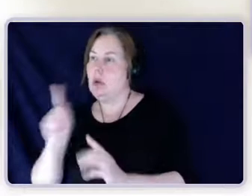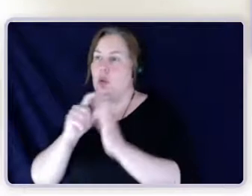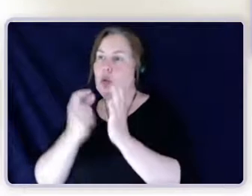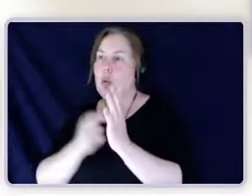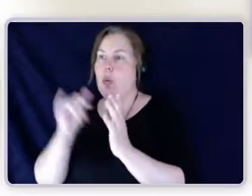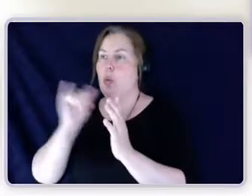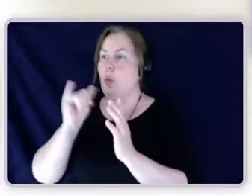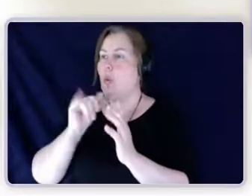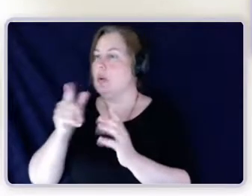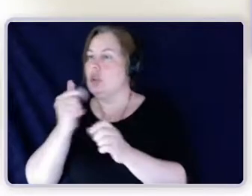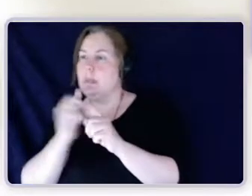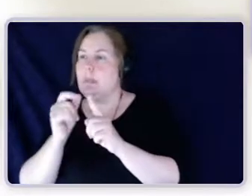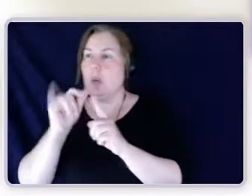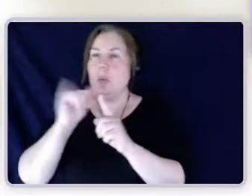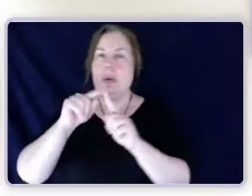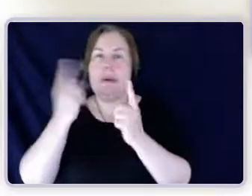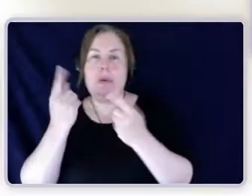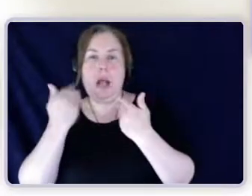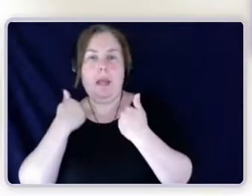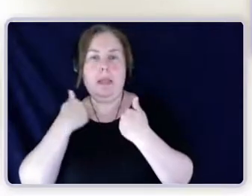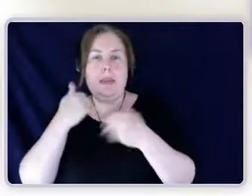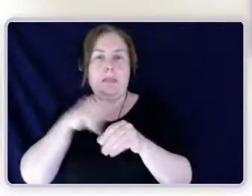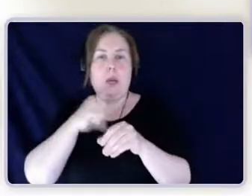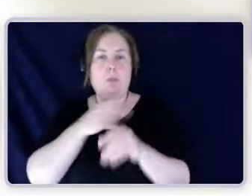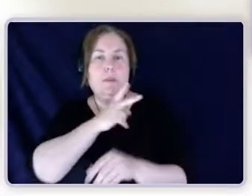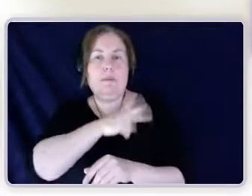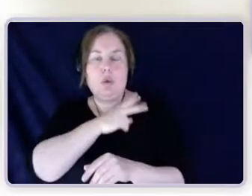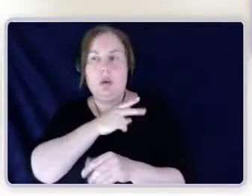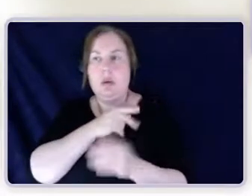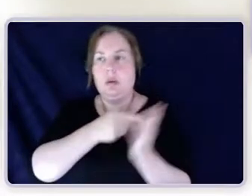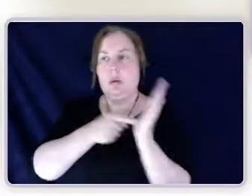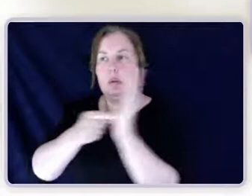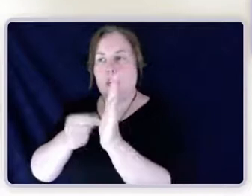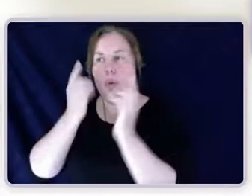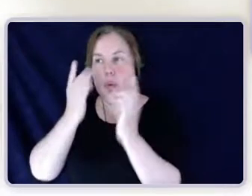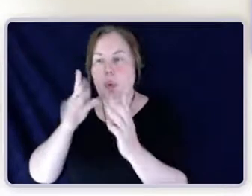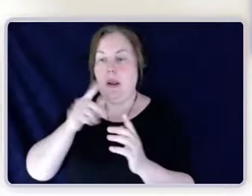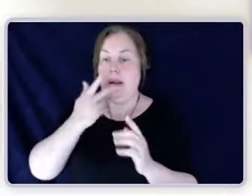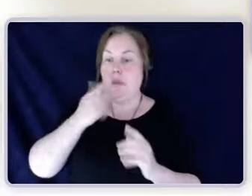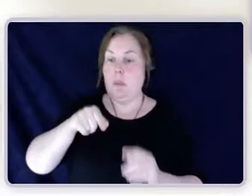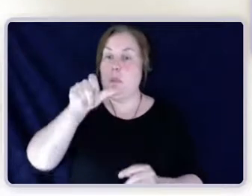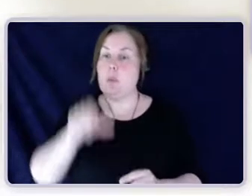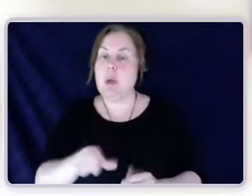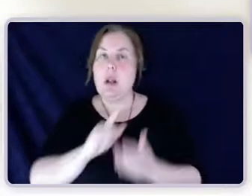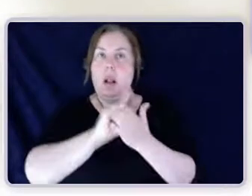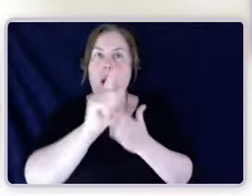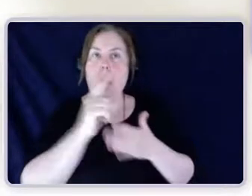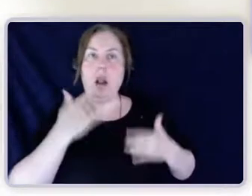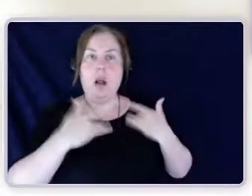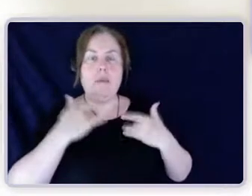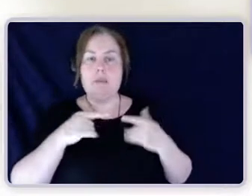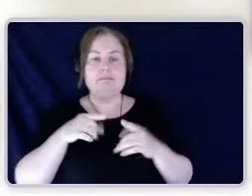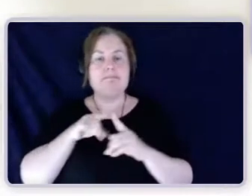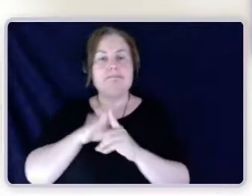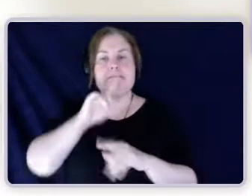liked in terms of any medical treatment for them if and when they lose decision-making capacity and they can't